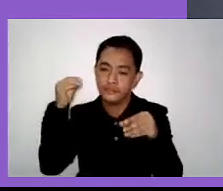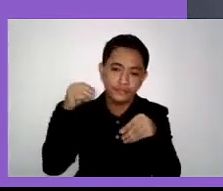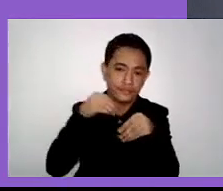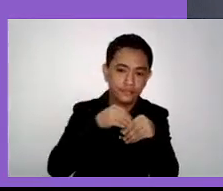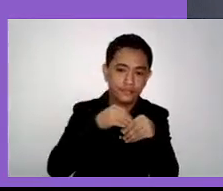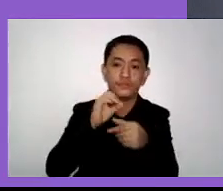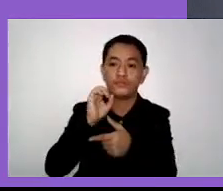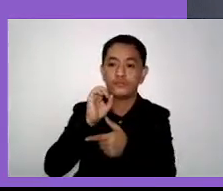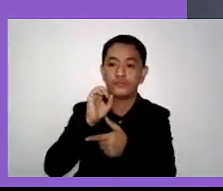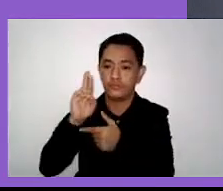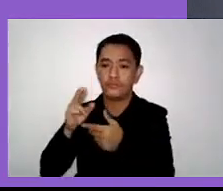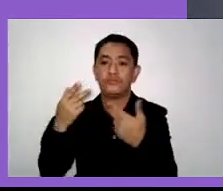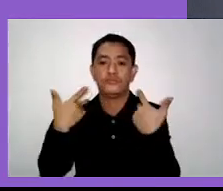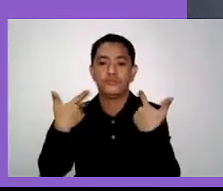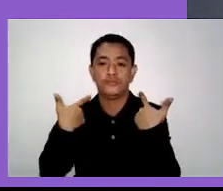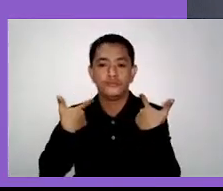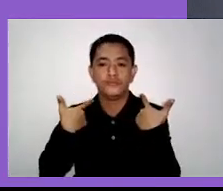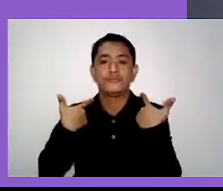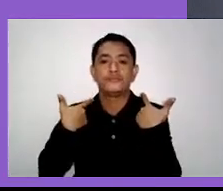switched places.